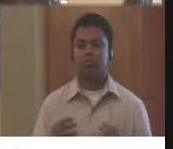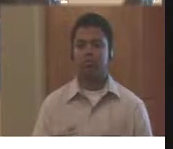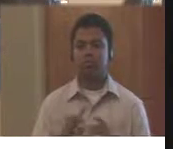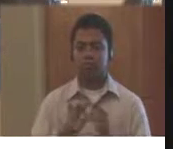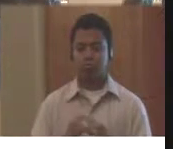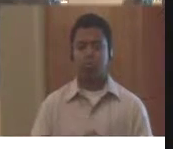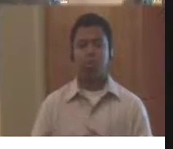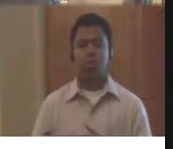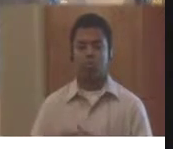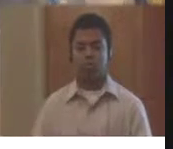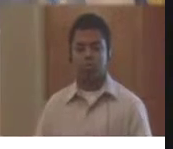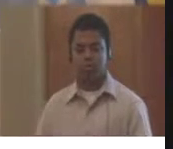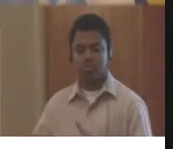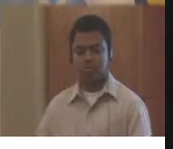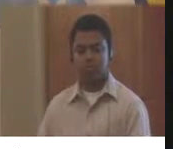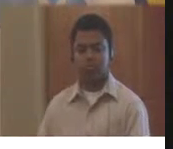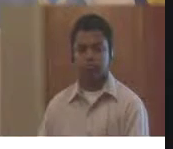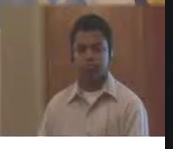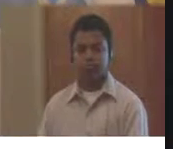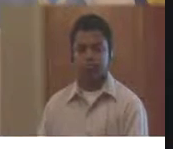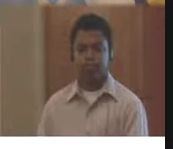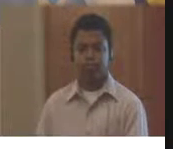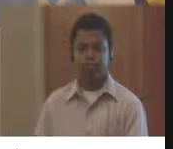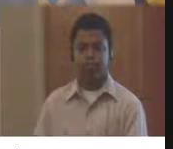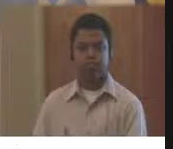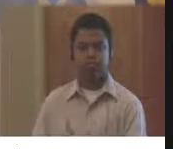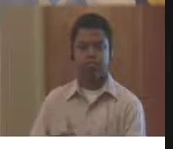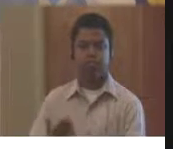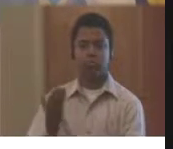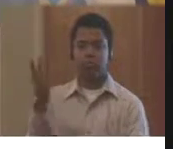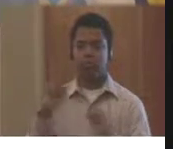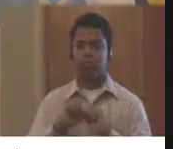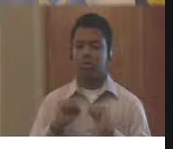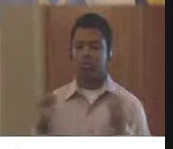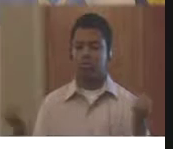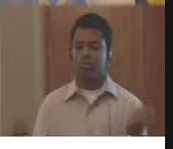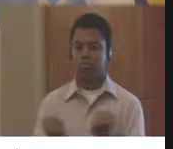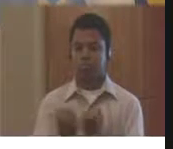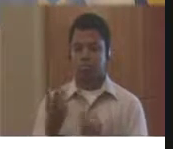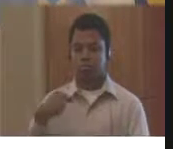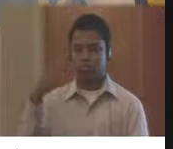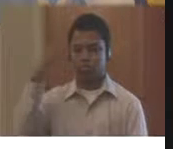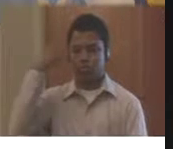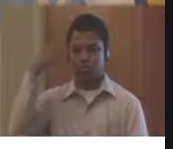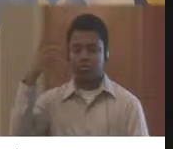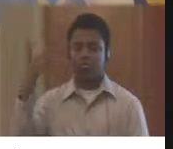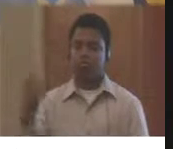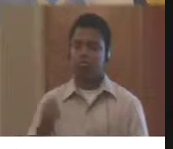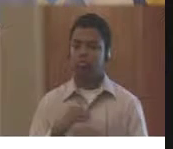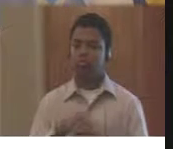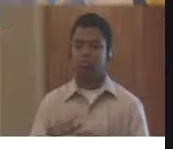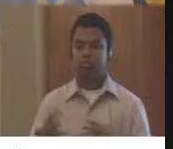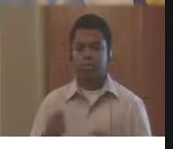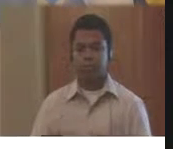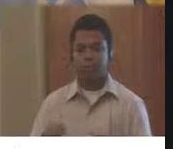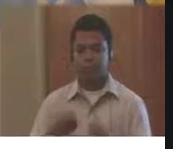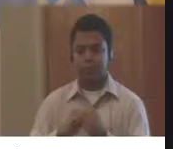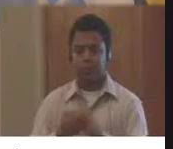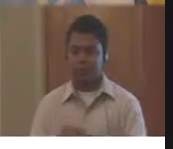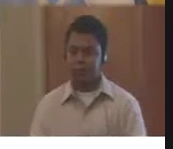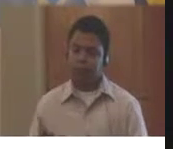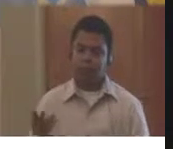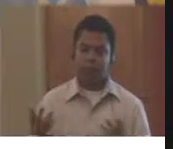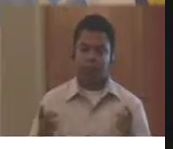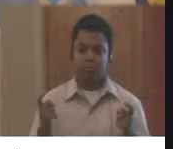constructed from up, down, up. Um, and we are the civil society and its members